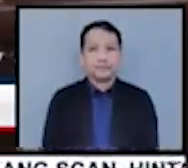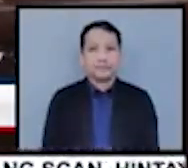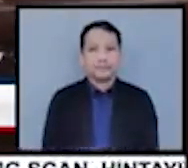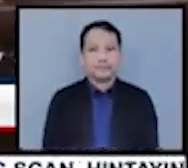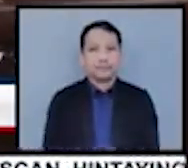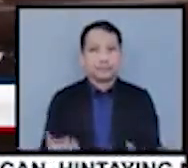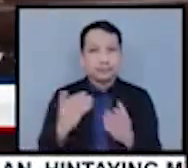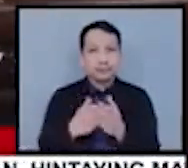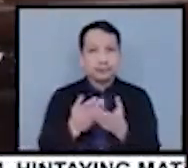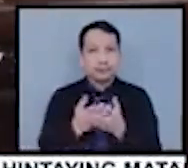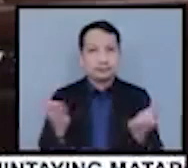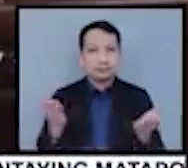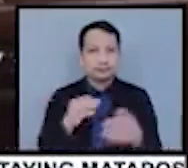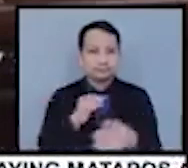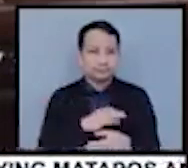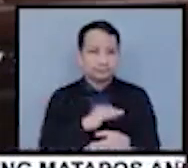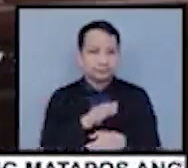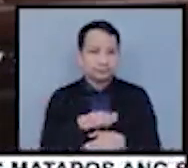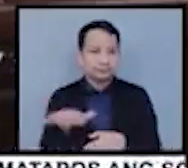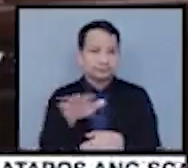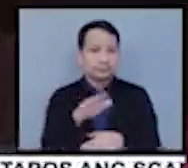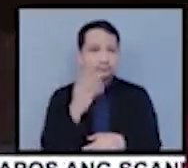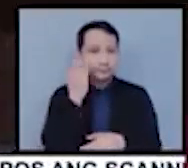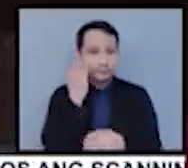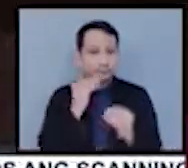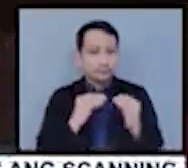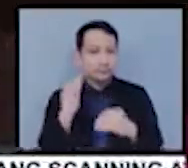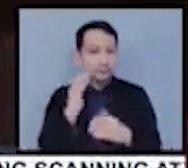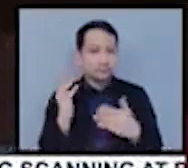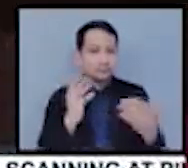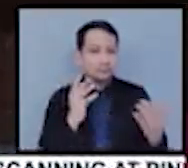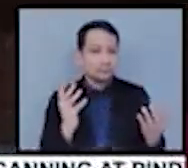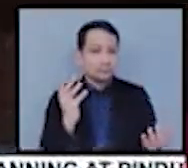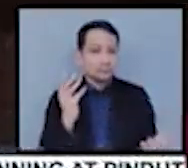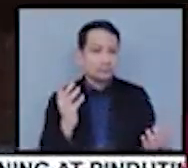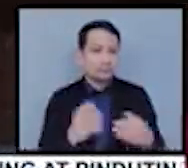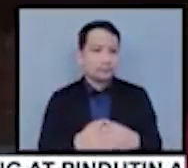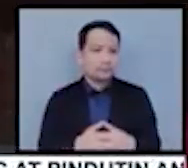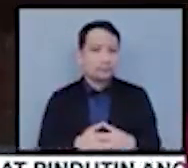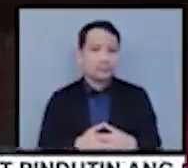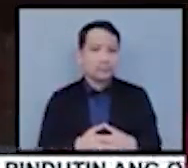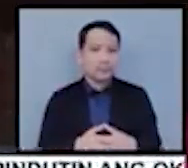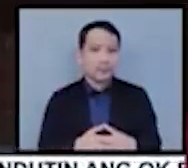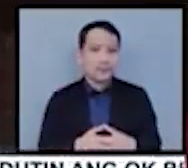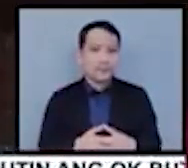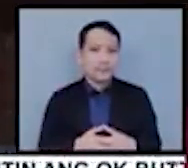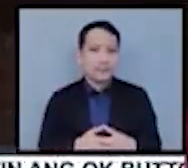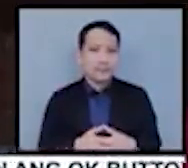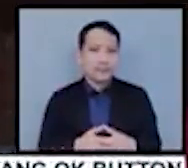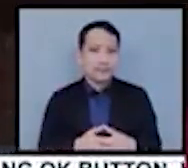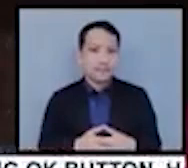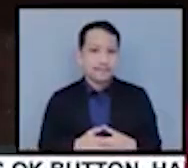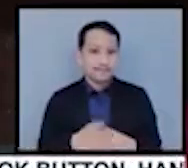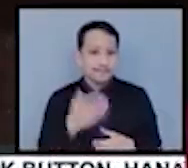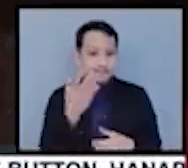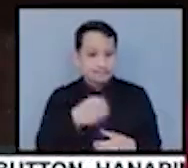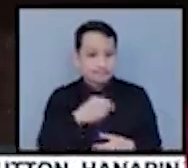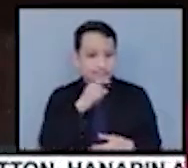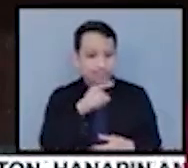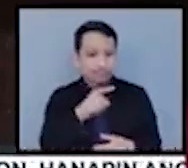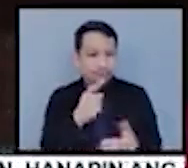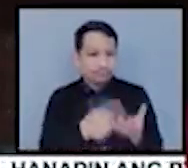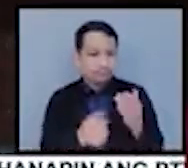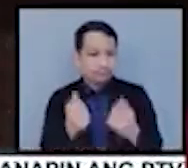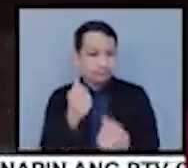everybody the benefit of the doubt na baka lang hindi nalilinawan or kung sino man yung talking heads, baka